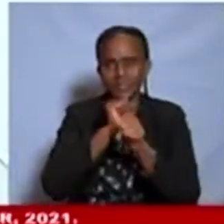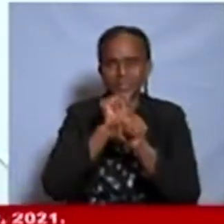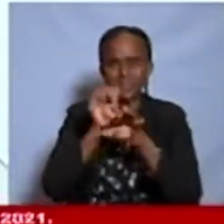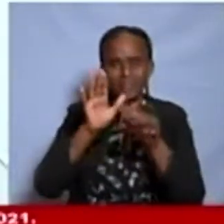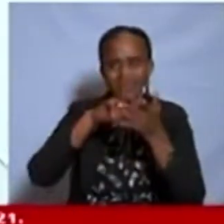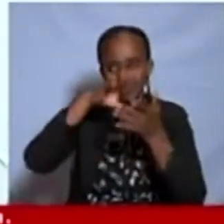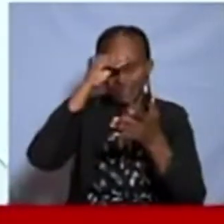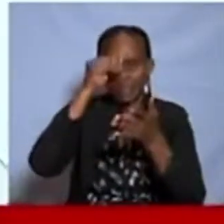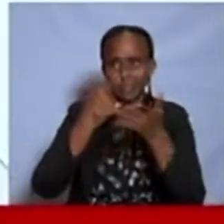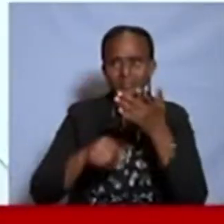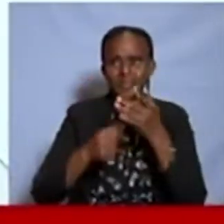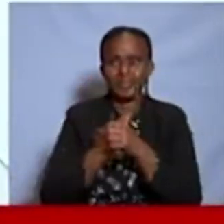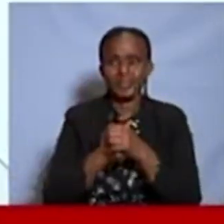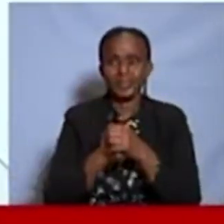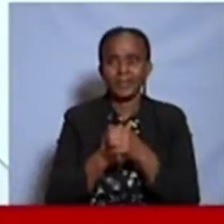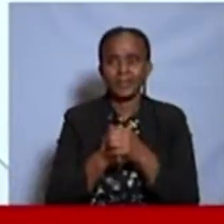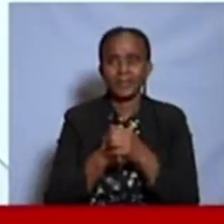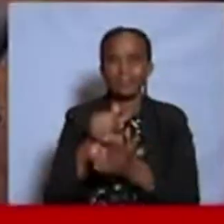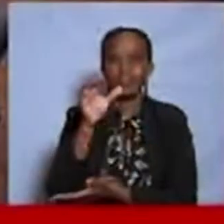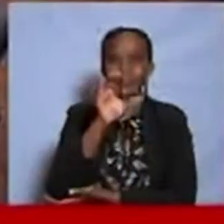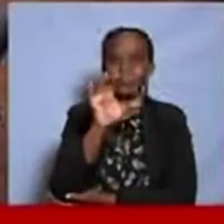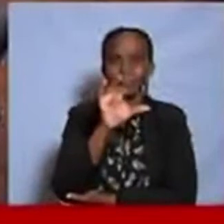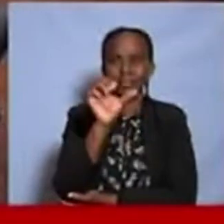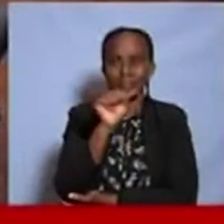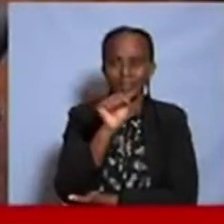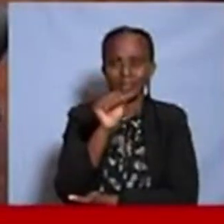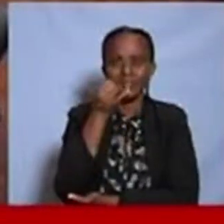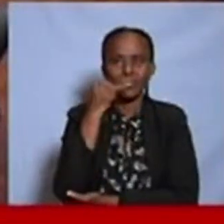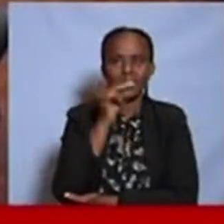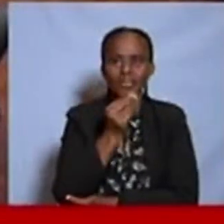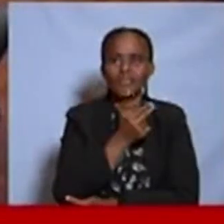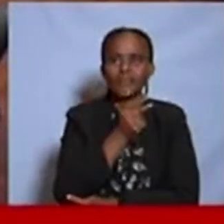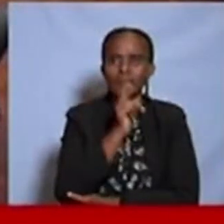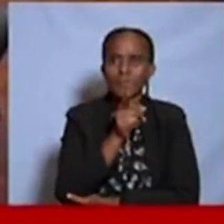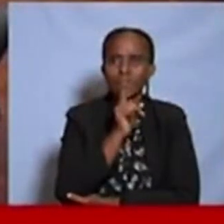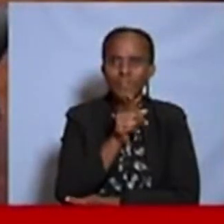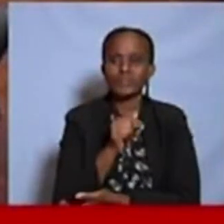then? Seriously, tell us the truth.